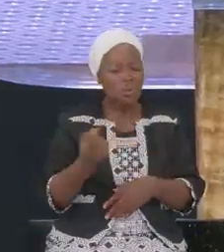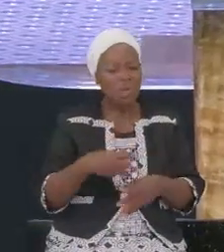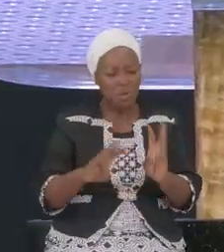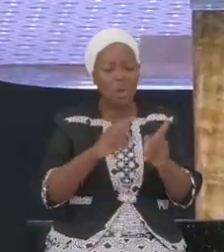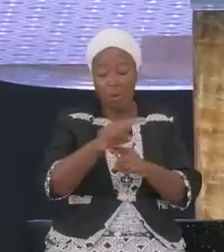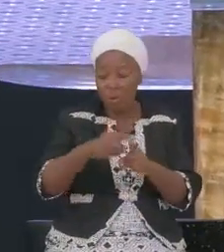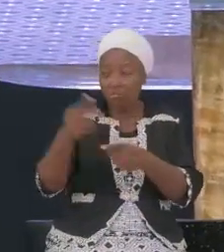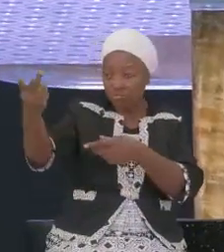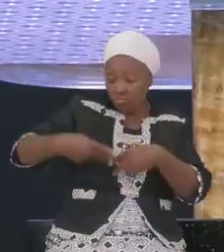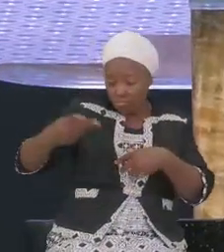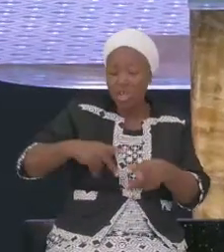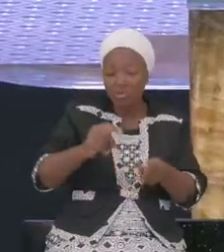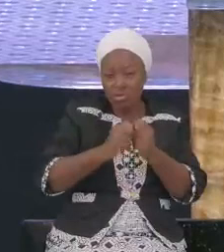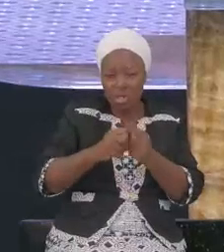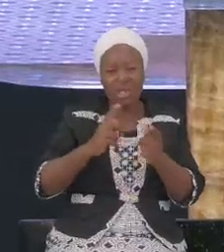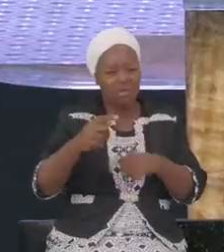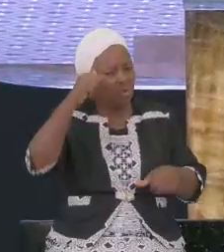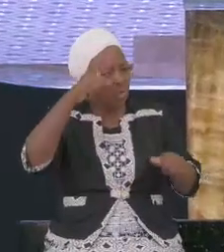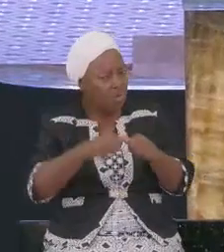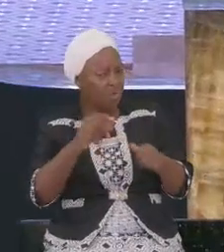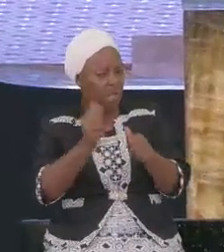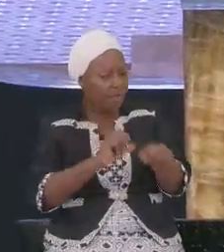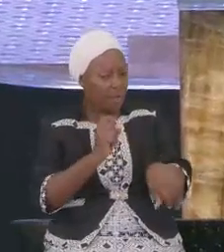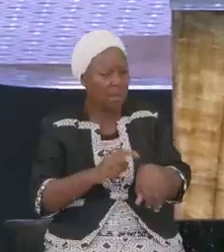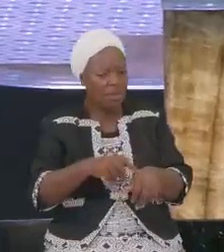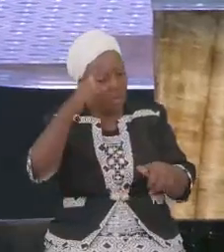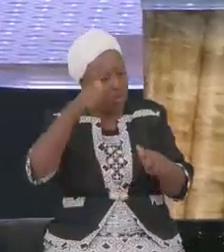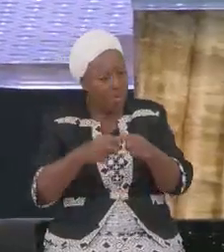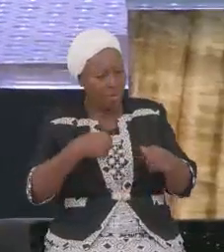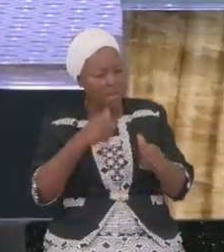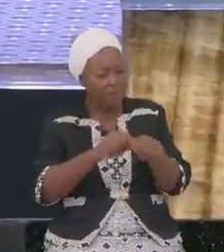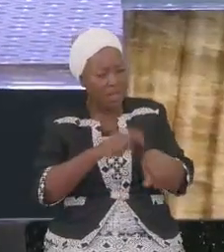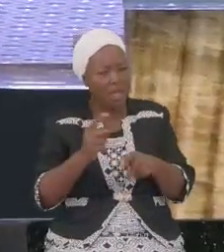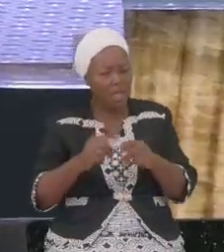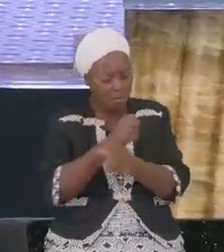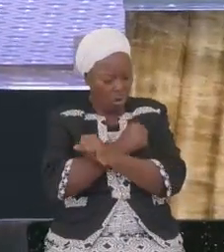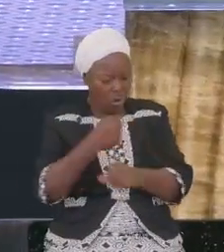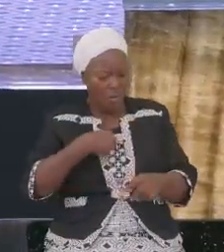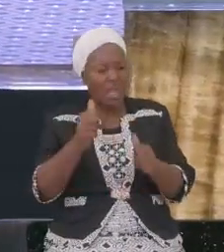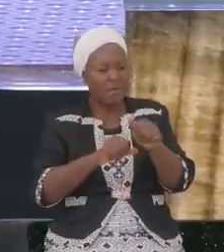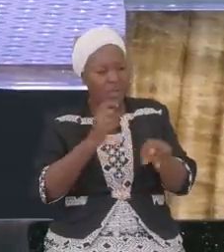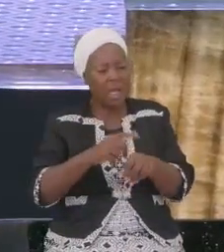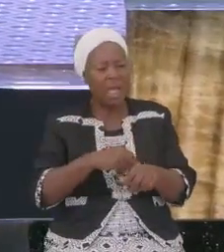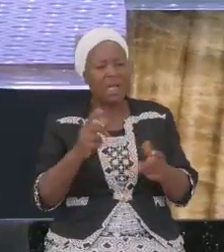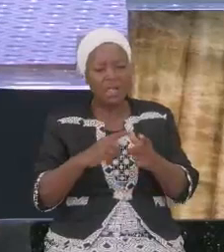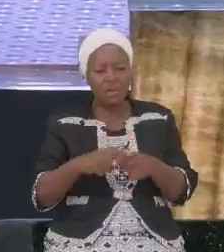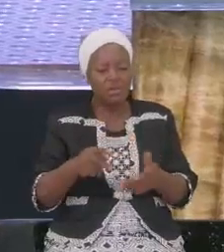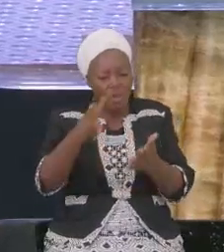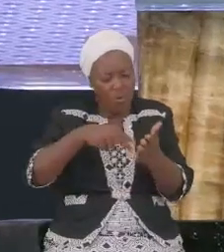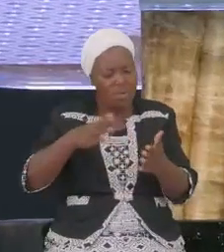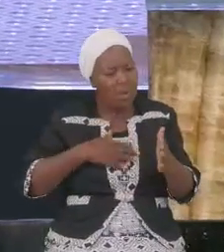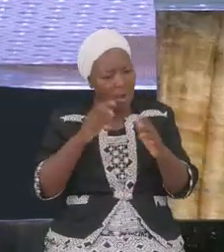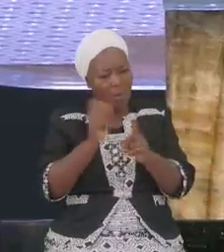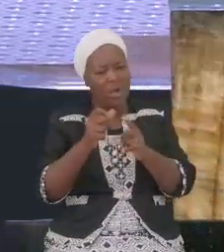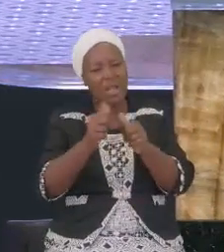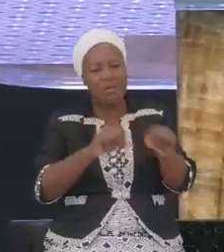me every time, they love me every time, they live the life I want them to live every time. And